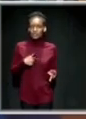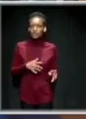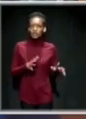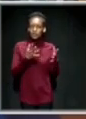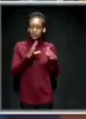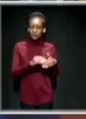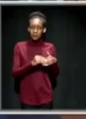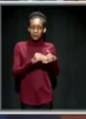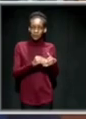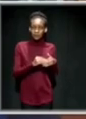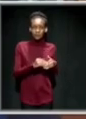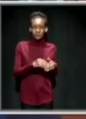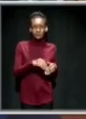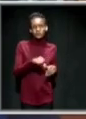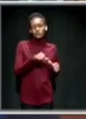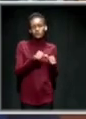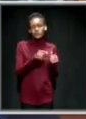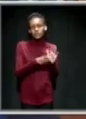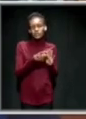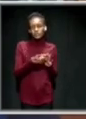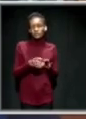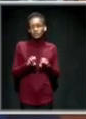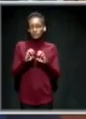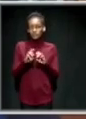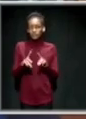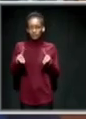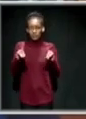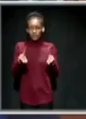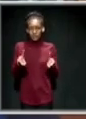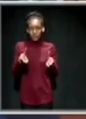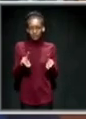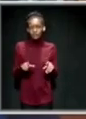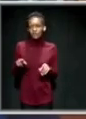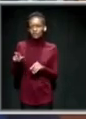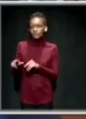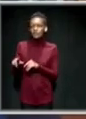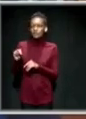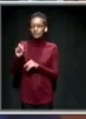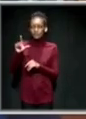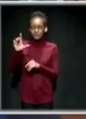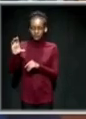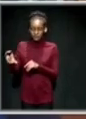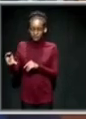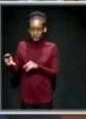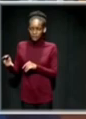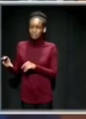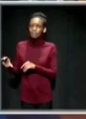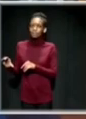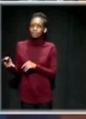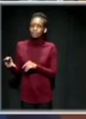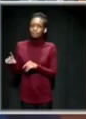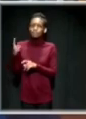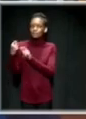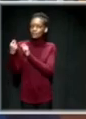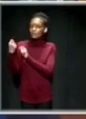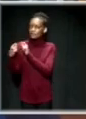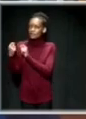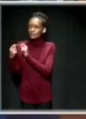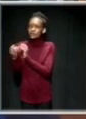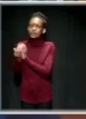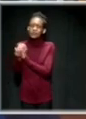Development, Education, our partners from the lotteries, and everyone else, the traditional leaders, the parents,